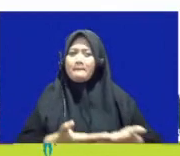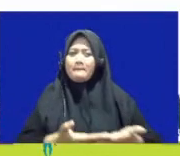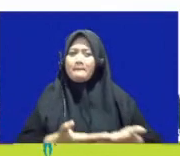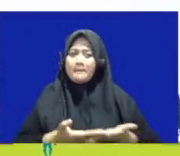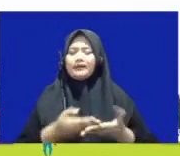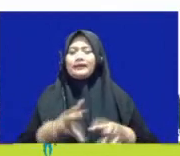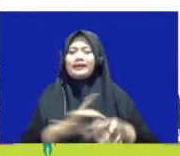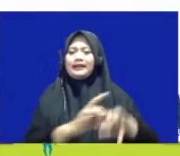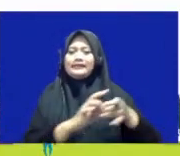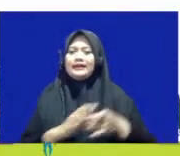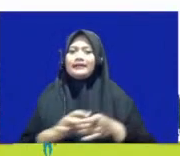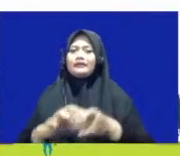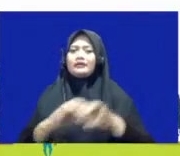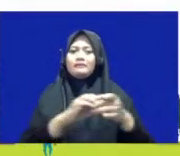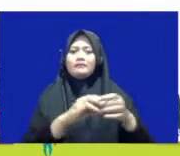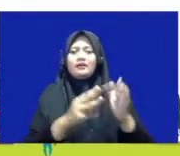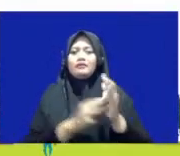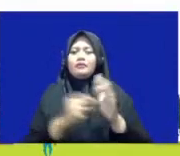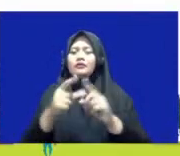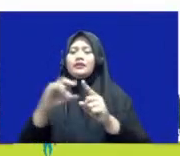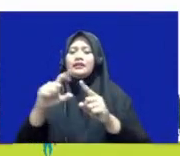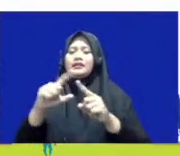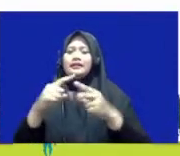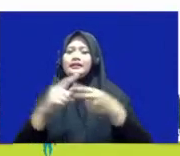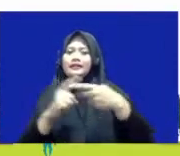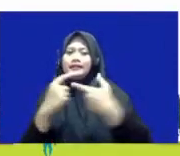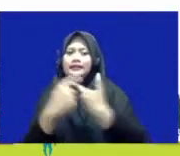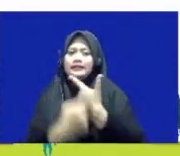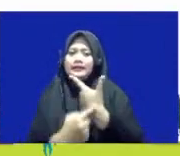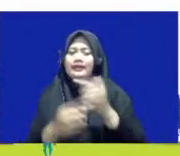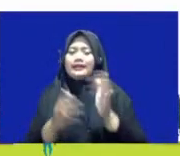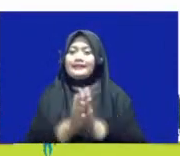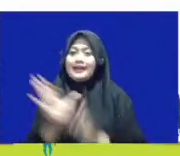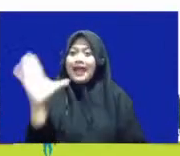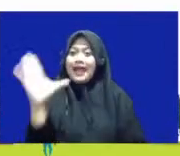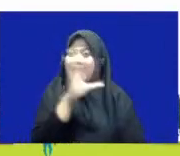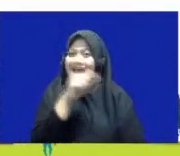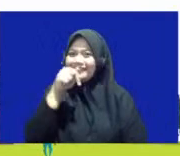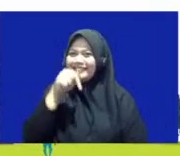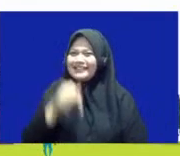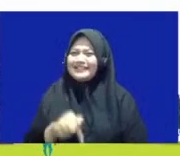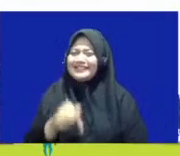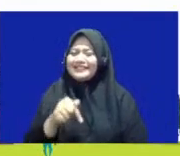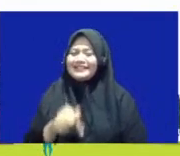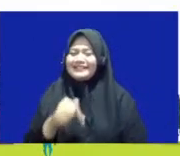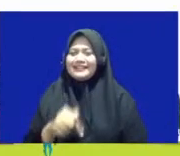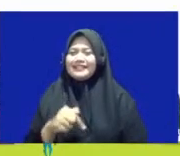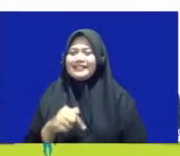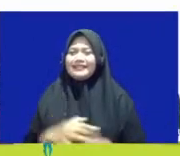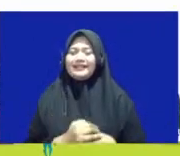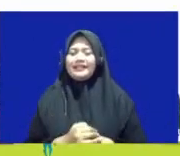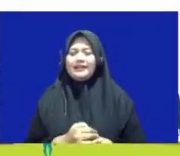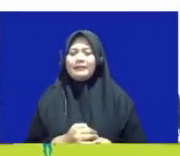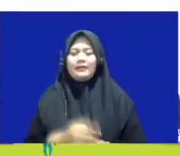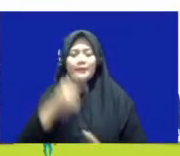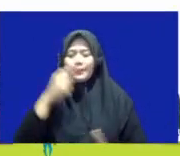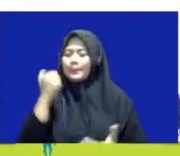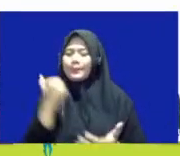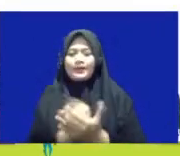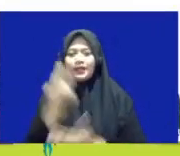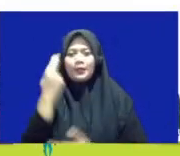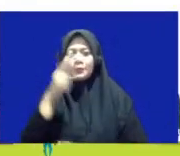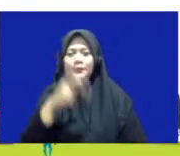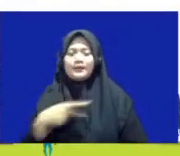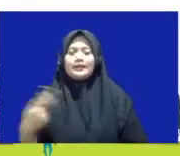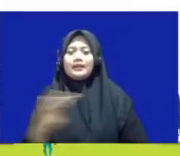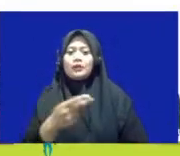Today's virtual exchange is an important milestone in facilitating and strengthening South-South cooperation